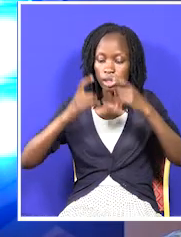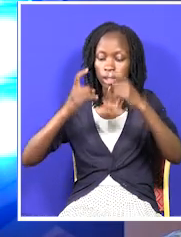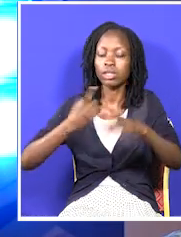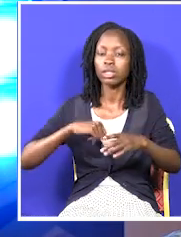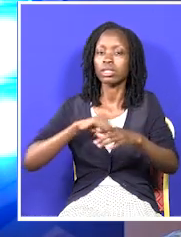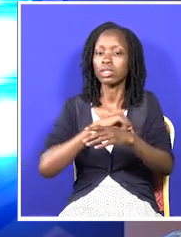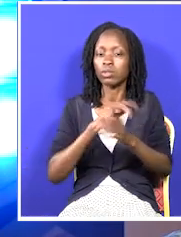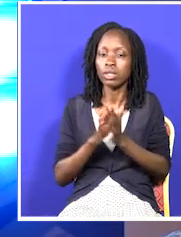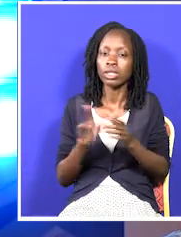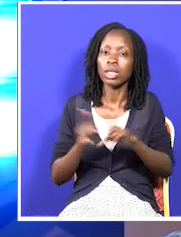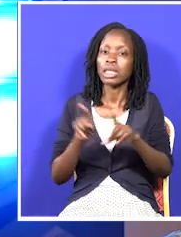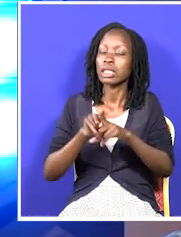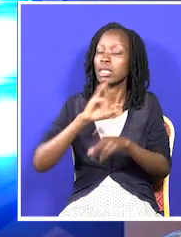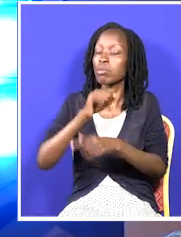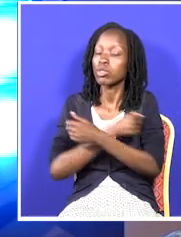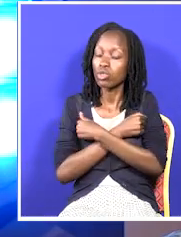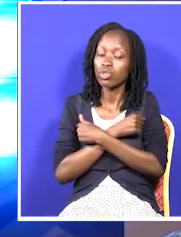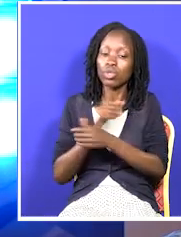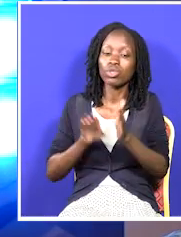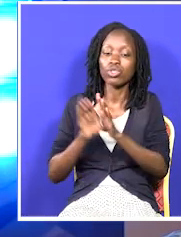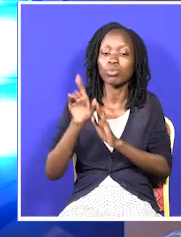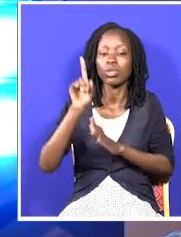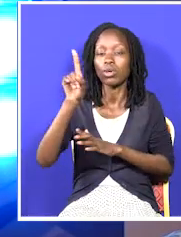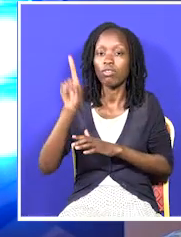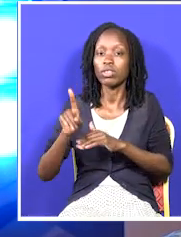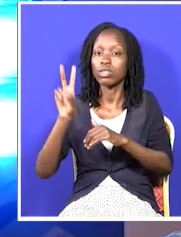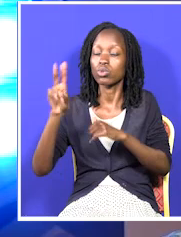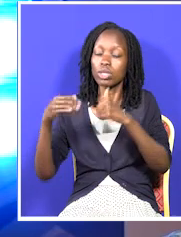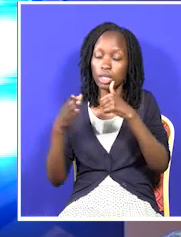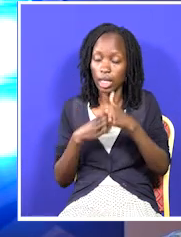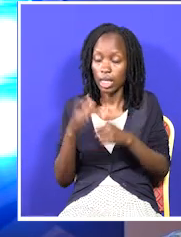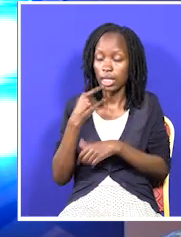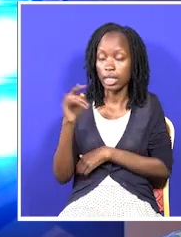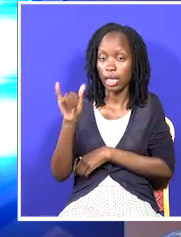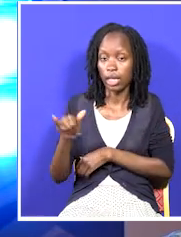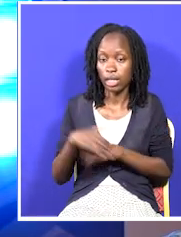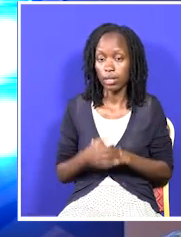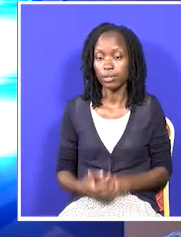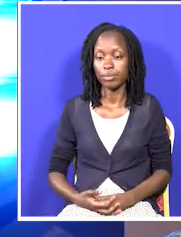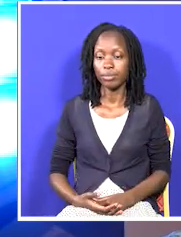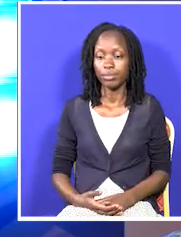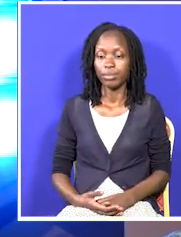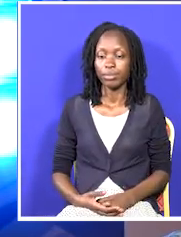sins of the world. As we see in John chapter 1, verse